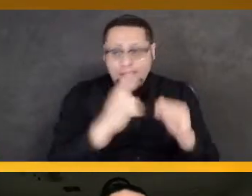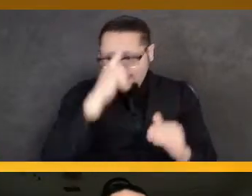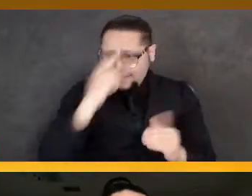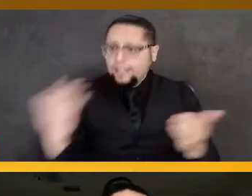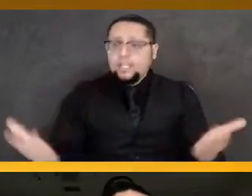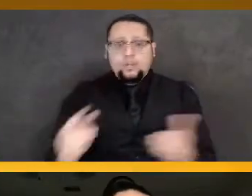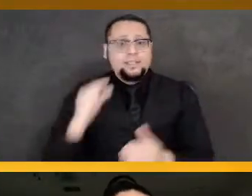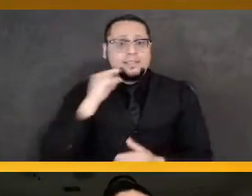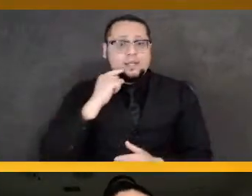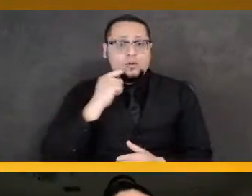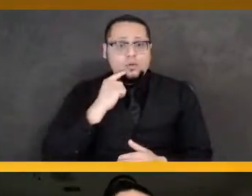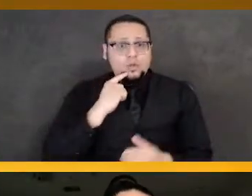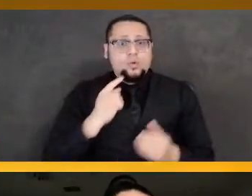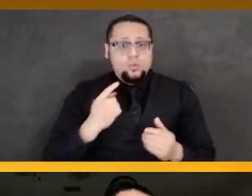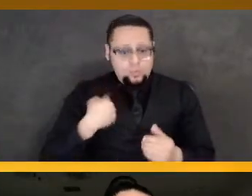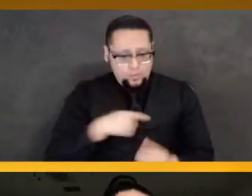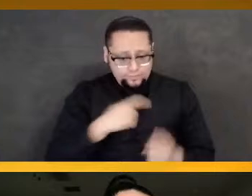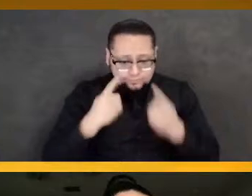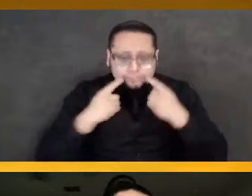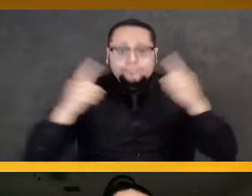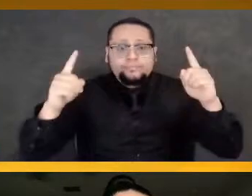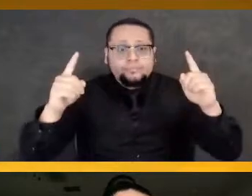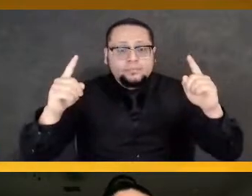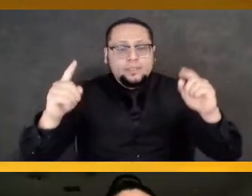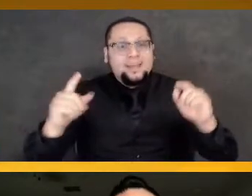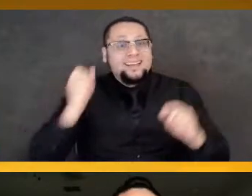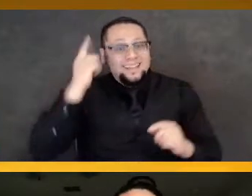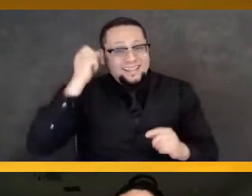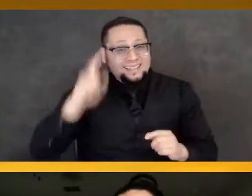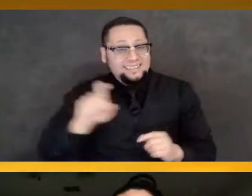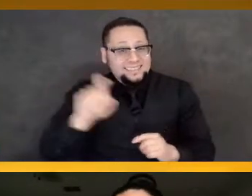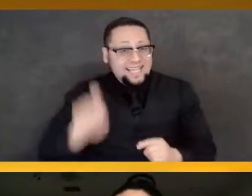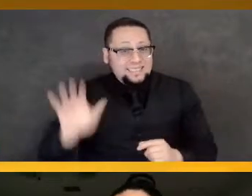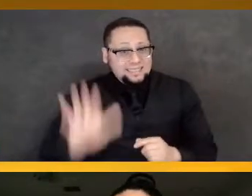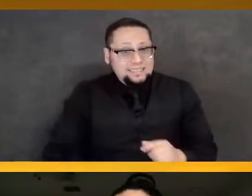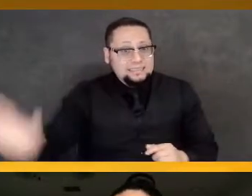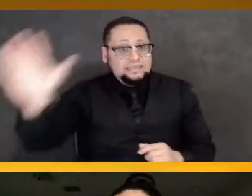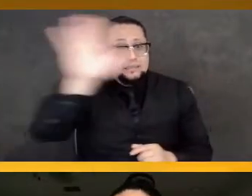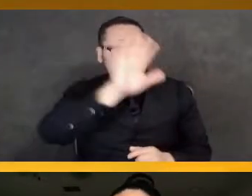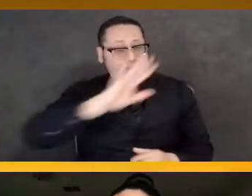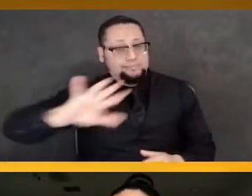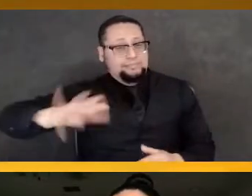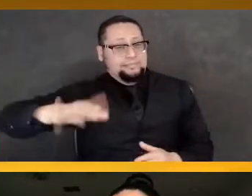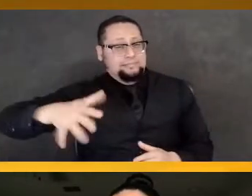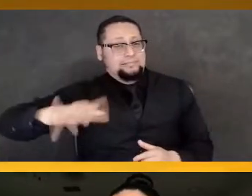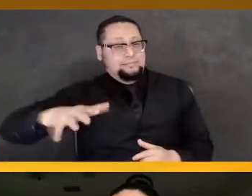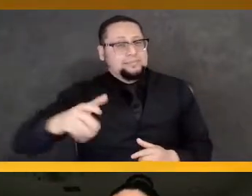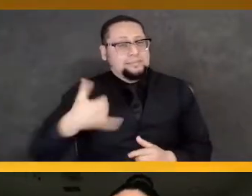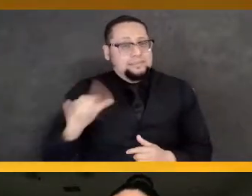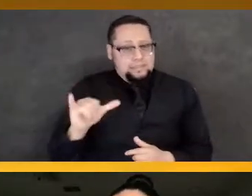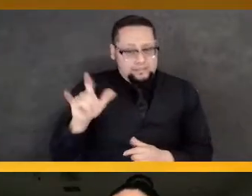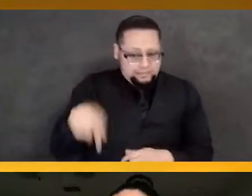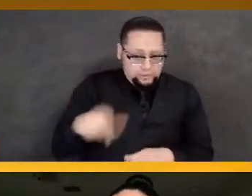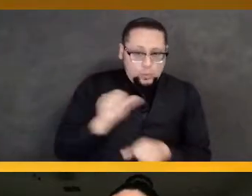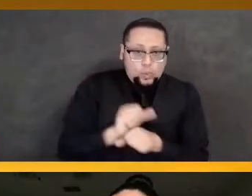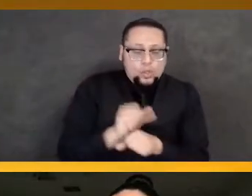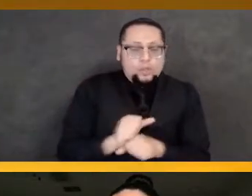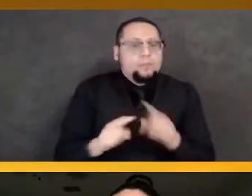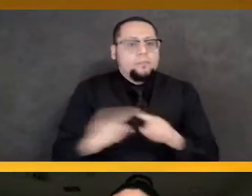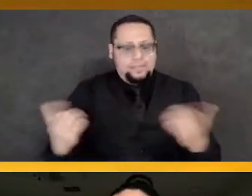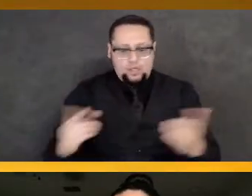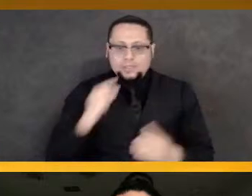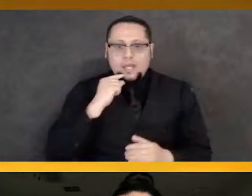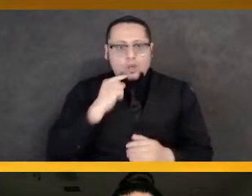have a lot of work to do in Texas. But I think we still have work to do in San Antonio, but we got to